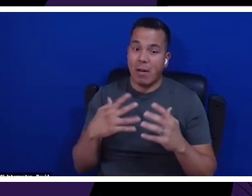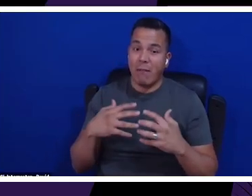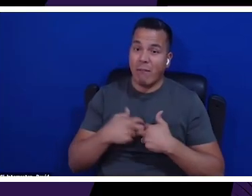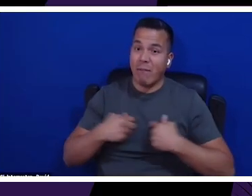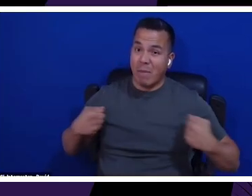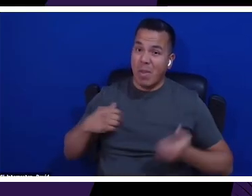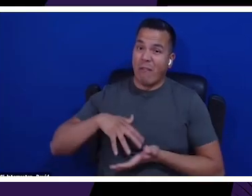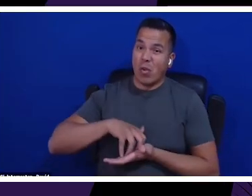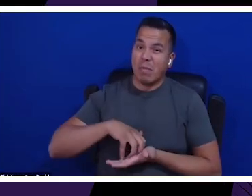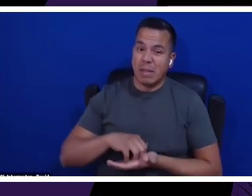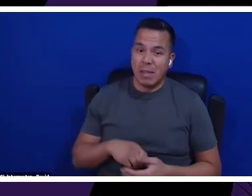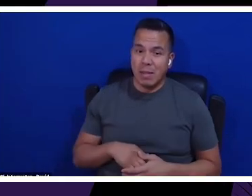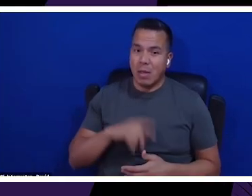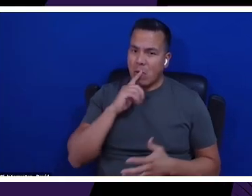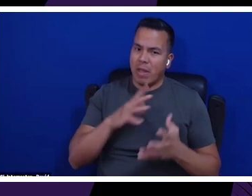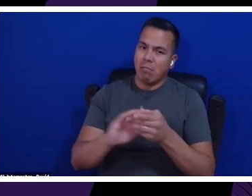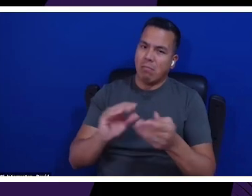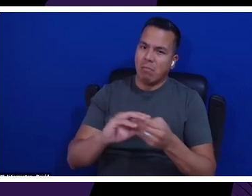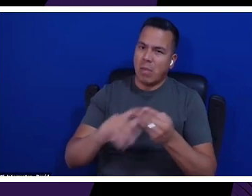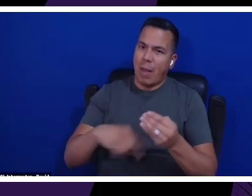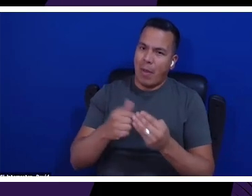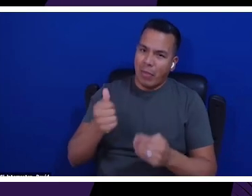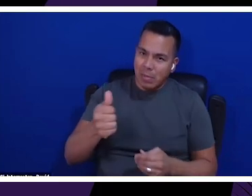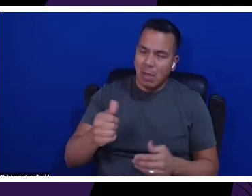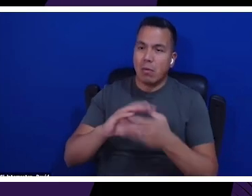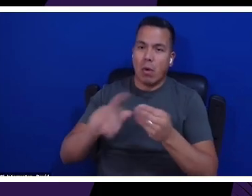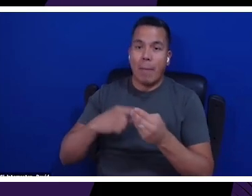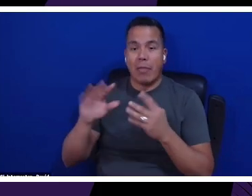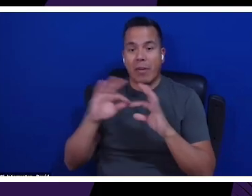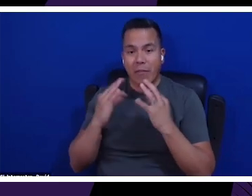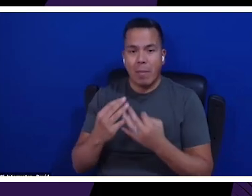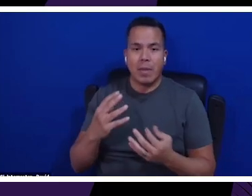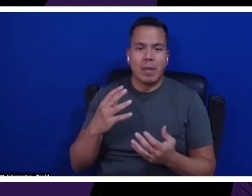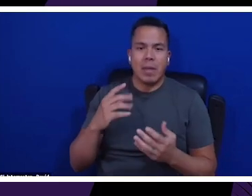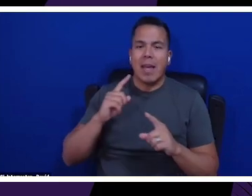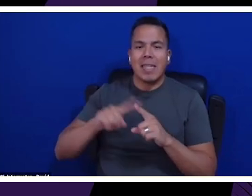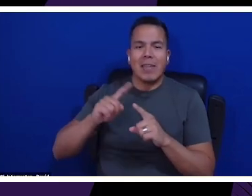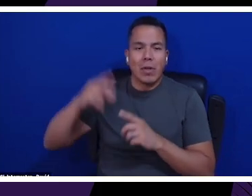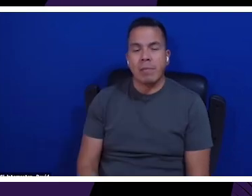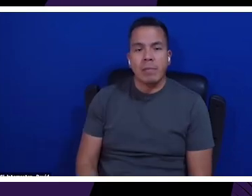stories about themselves and their loved ones, and drawn from historical social movements and thinkers.